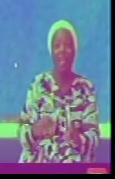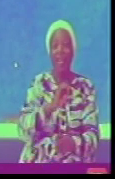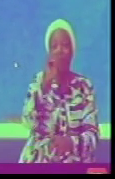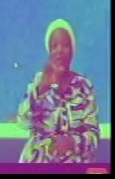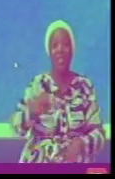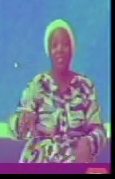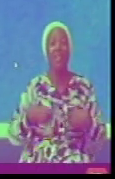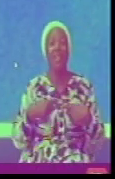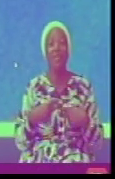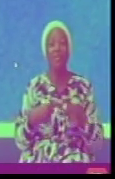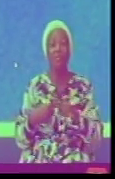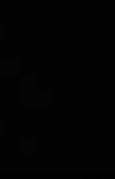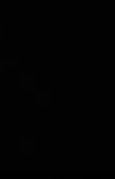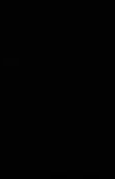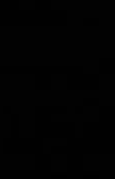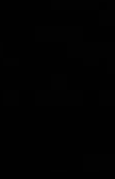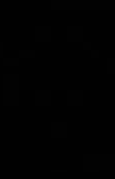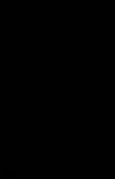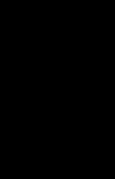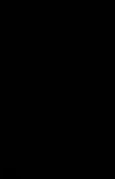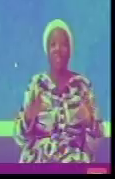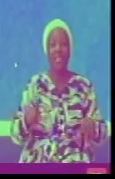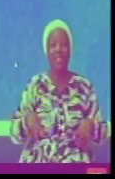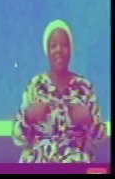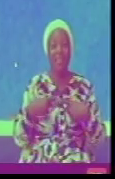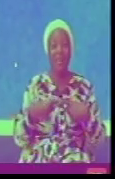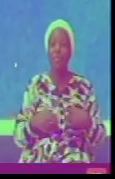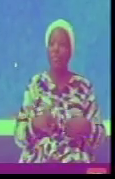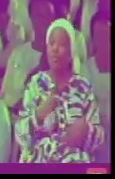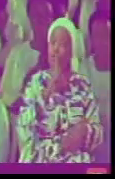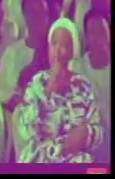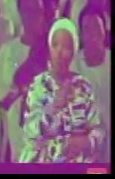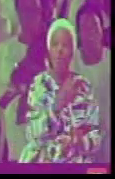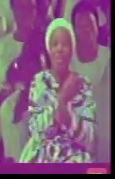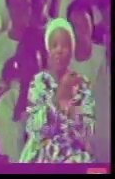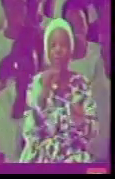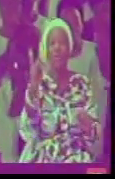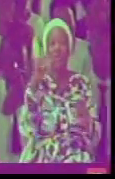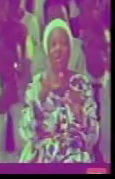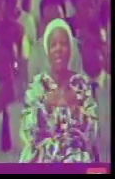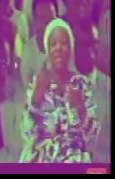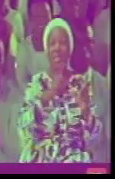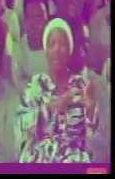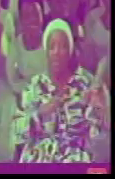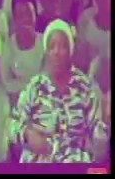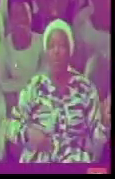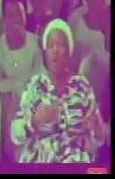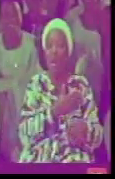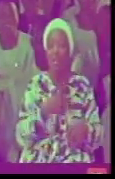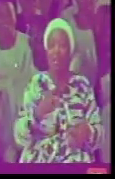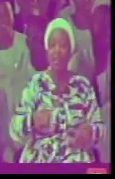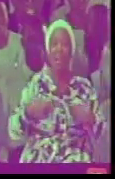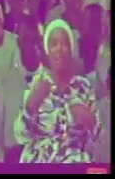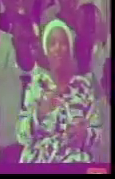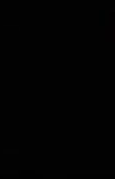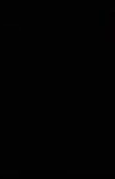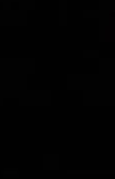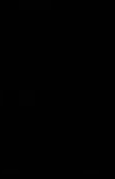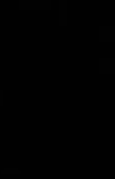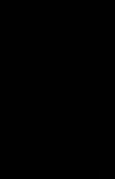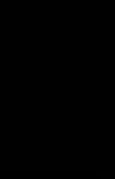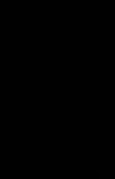everlasting life. Are you ready for that? Everlasting life, abundant life,